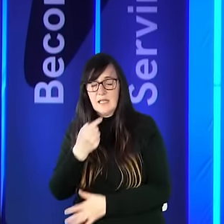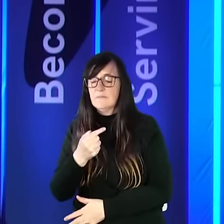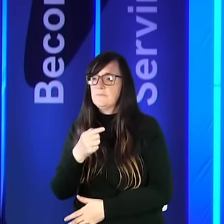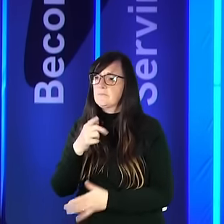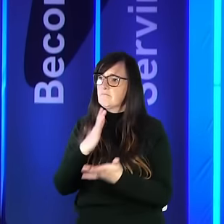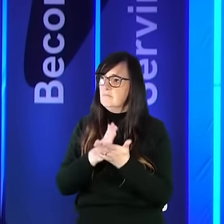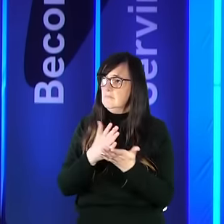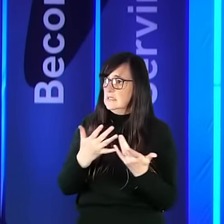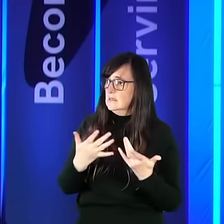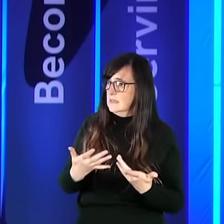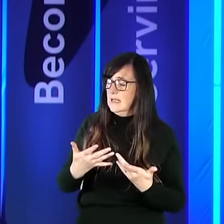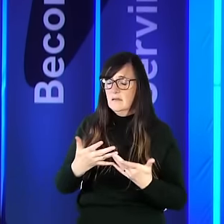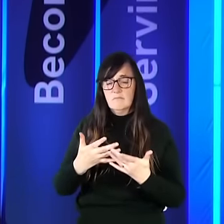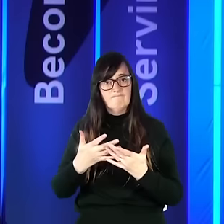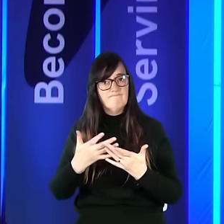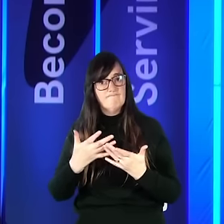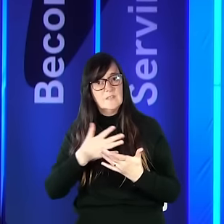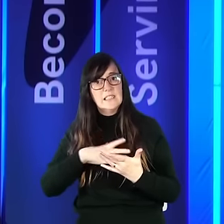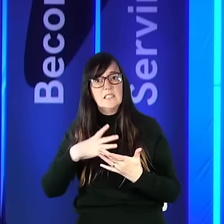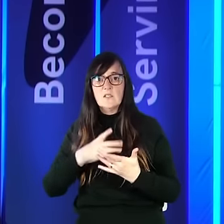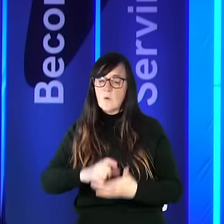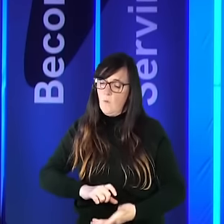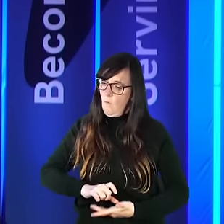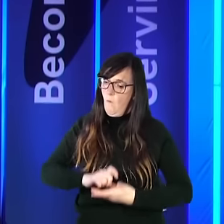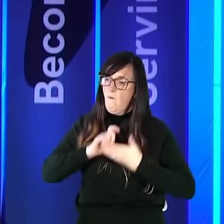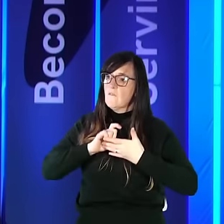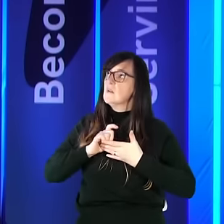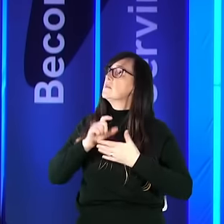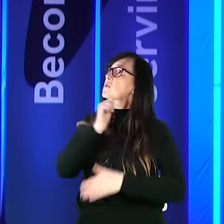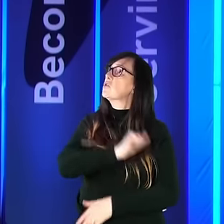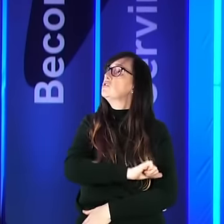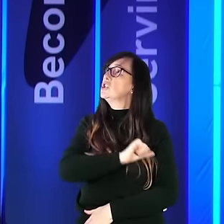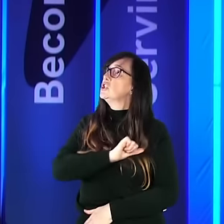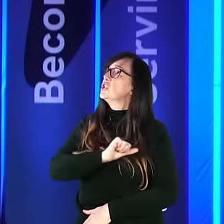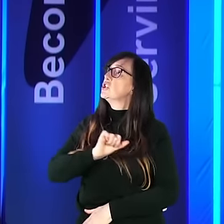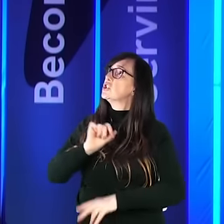the Christian vision for sex, marriage, and family